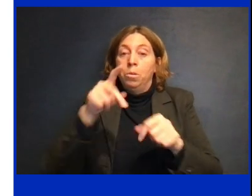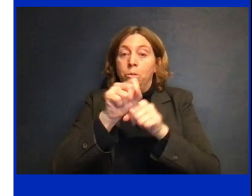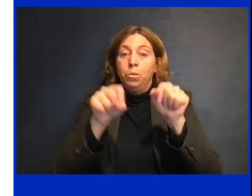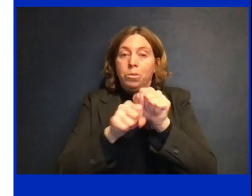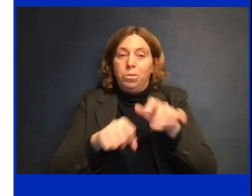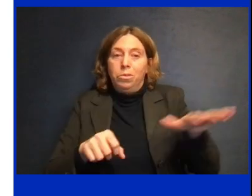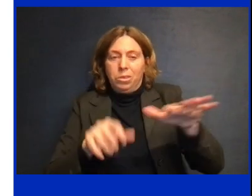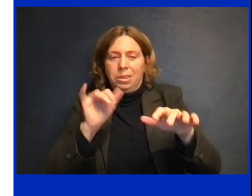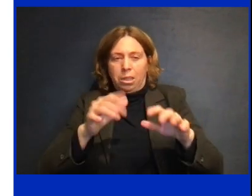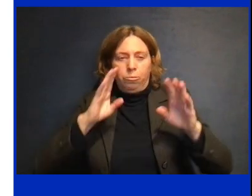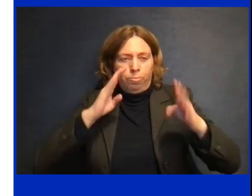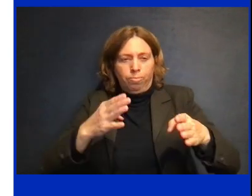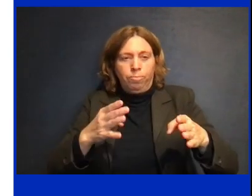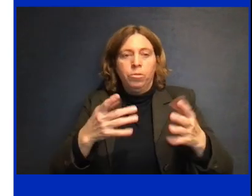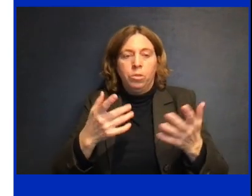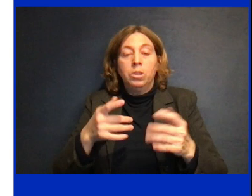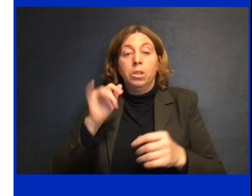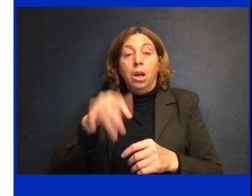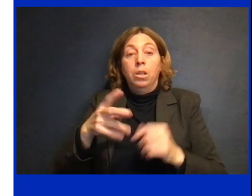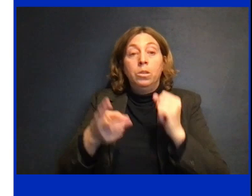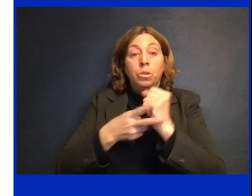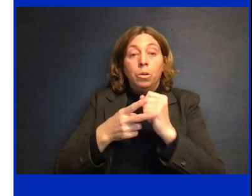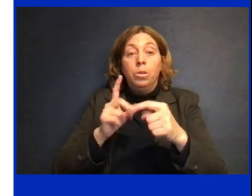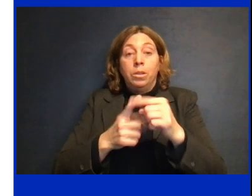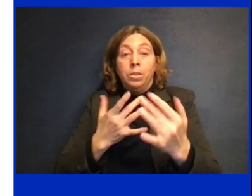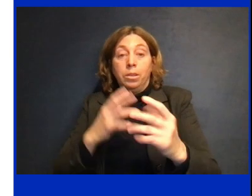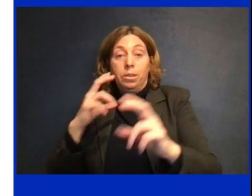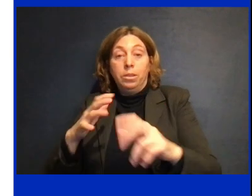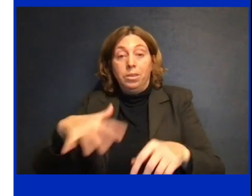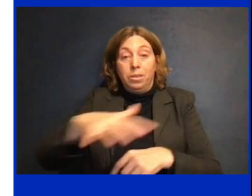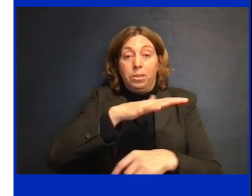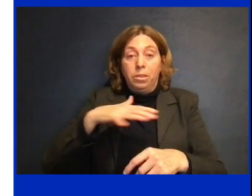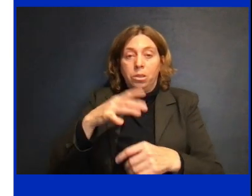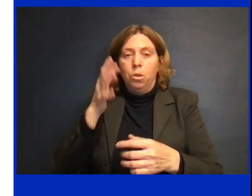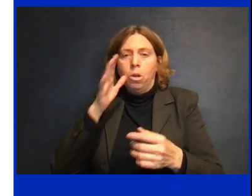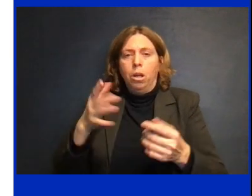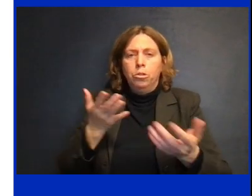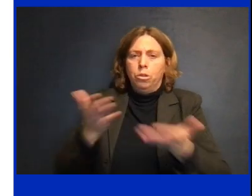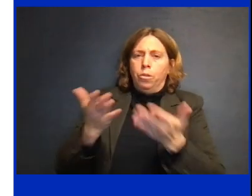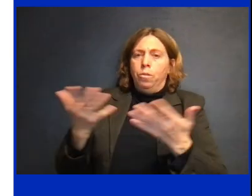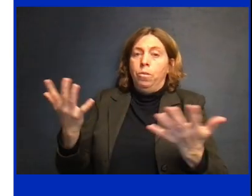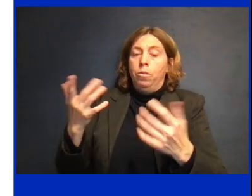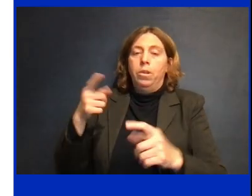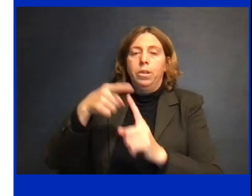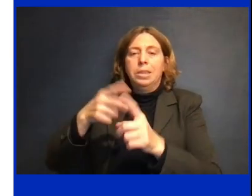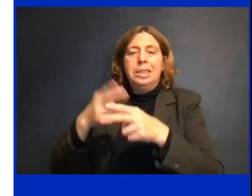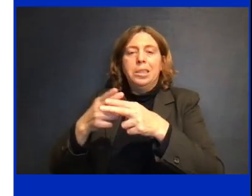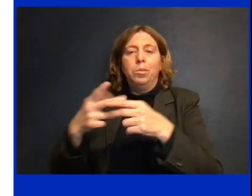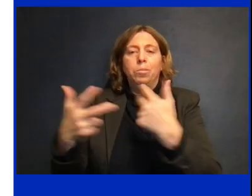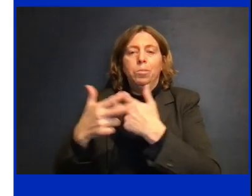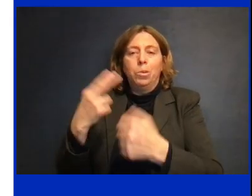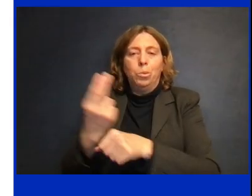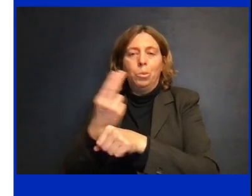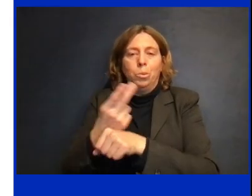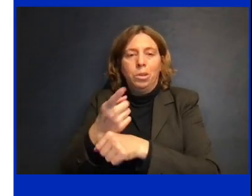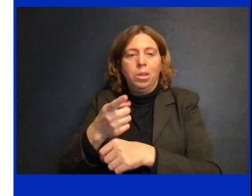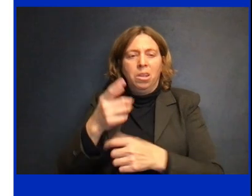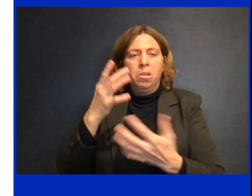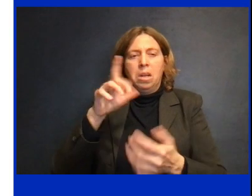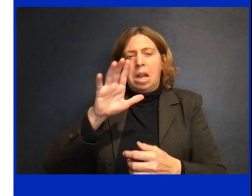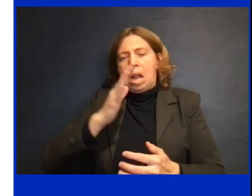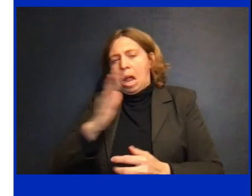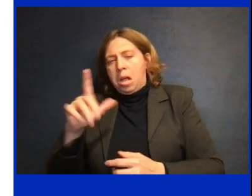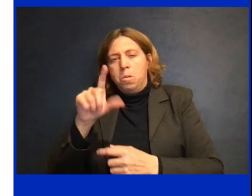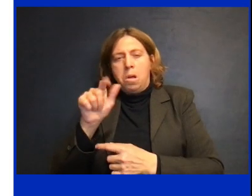The storage and staging facility will open and serve as the temporary terminal by approximately late 2028, at which time